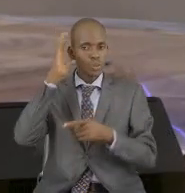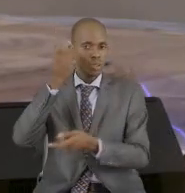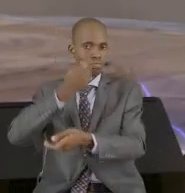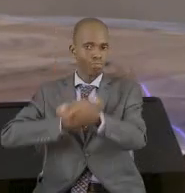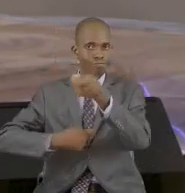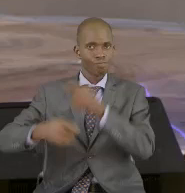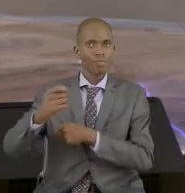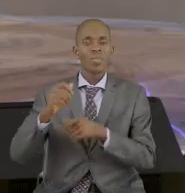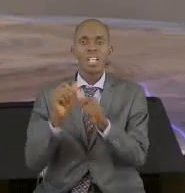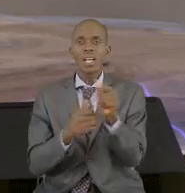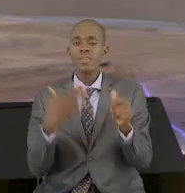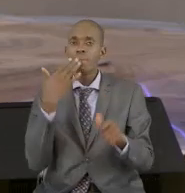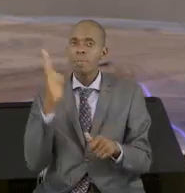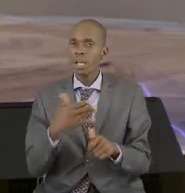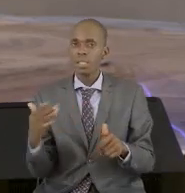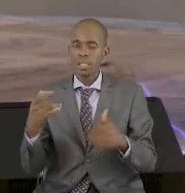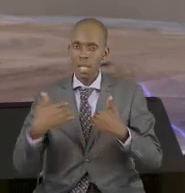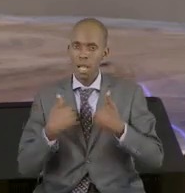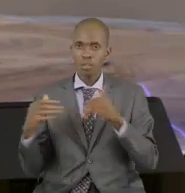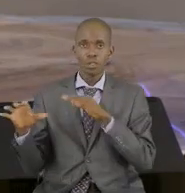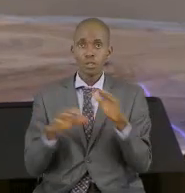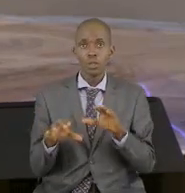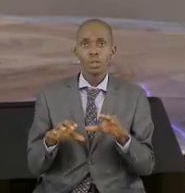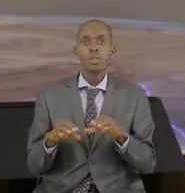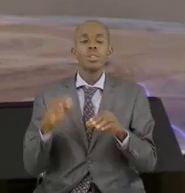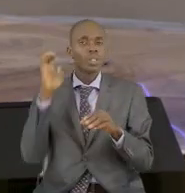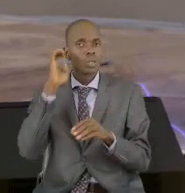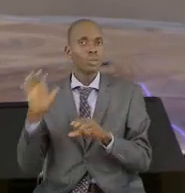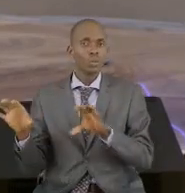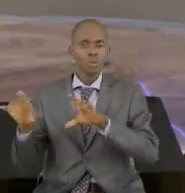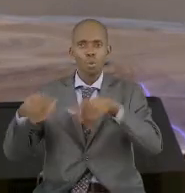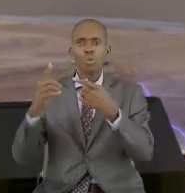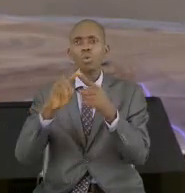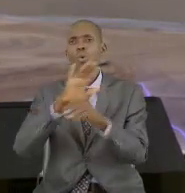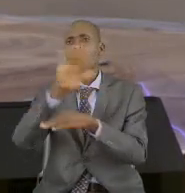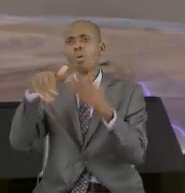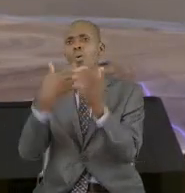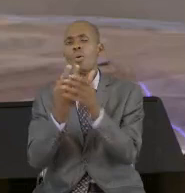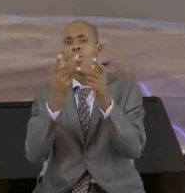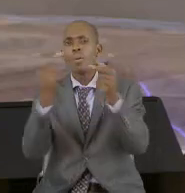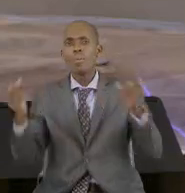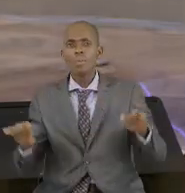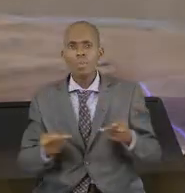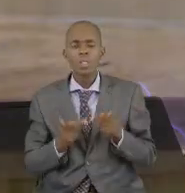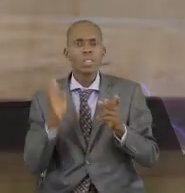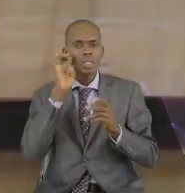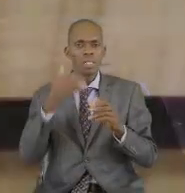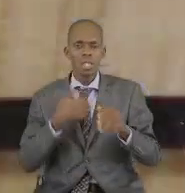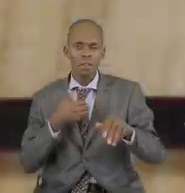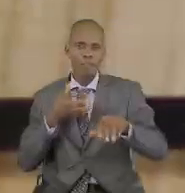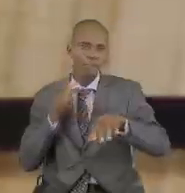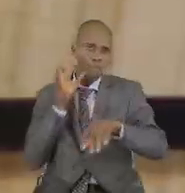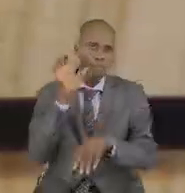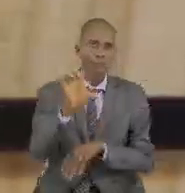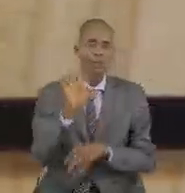evil sin he had done. If he could, it will get to all the places he had forced people to blaspheme. He'll